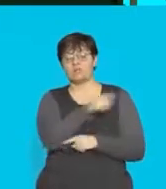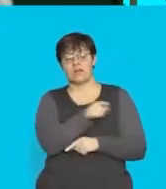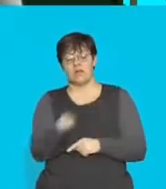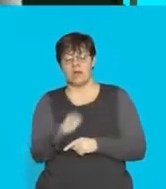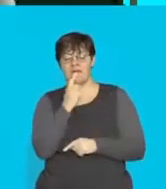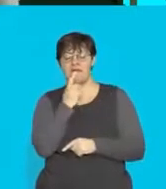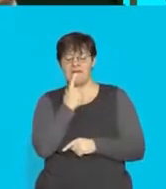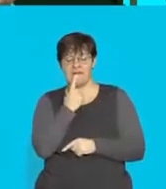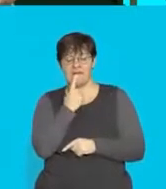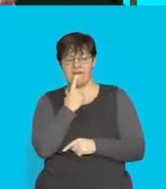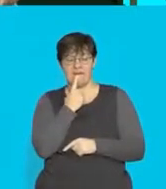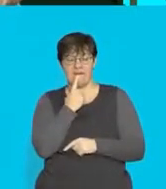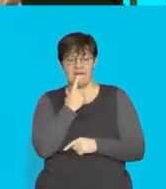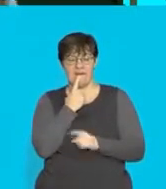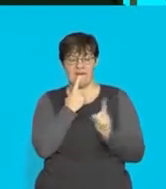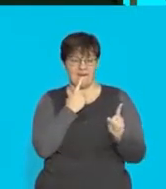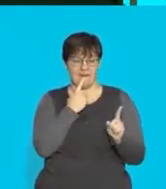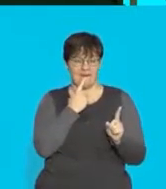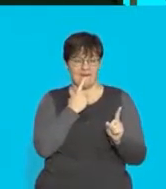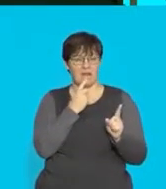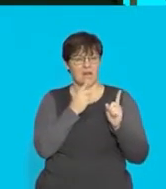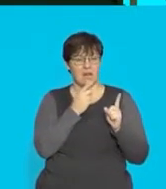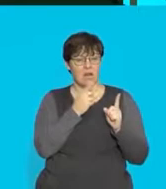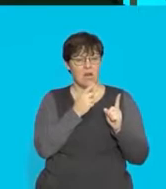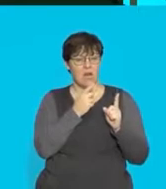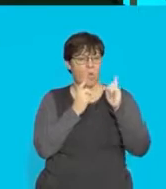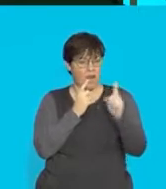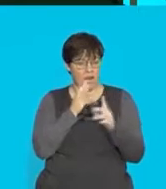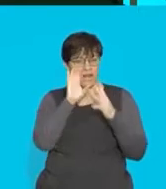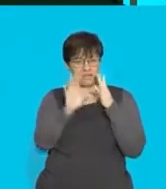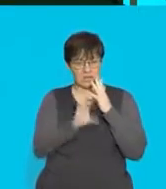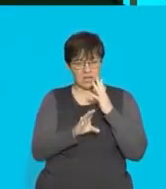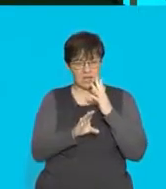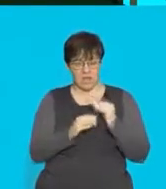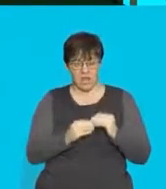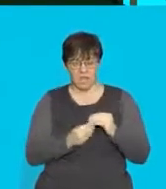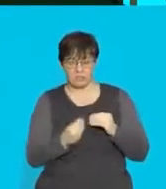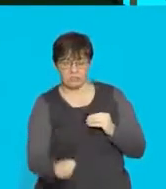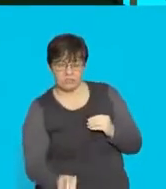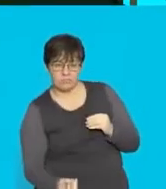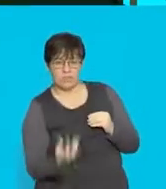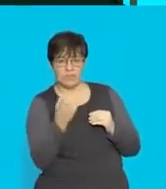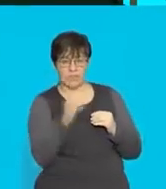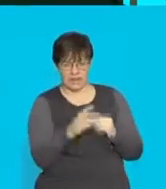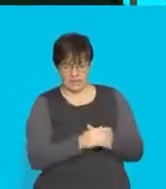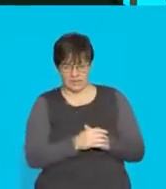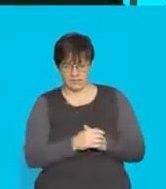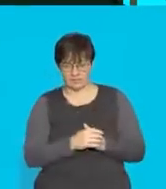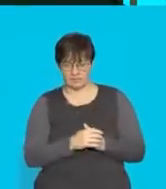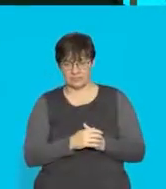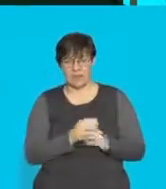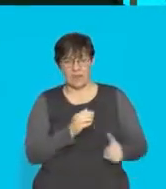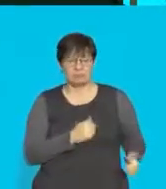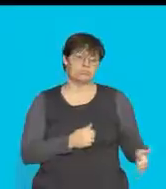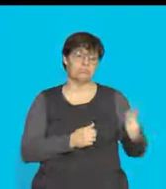noticed that when a characteristic crossed with another plant produced one characteristic in the offspring, he referred to that as